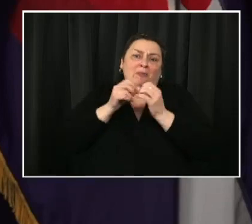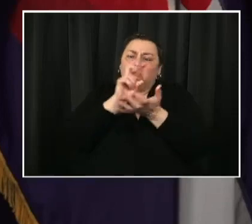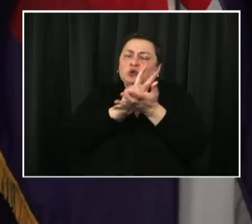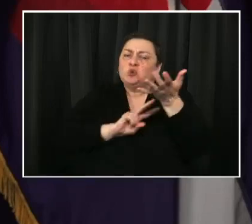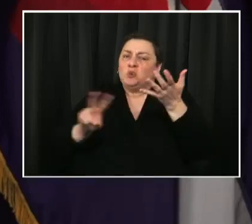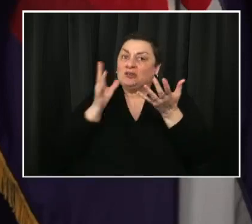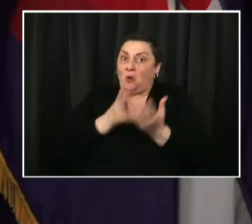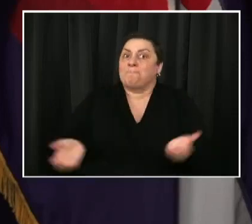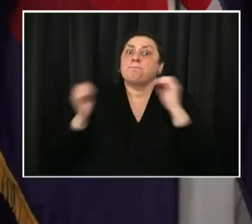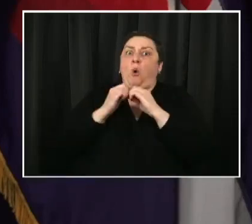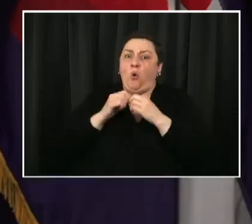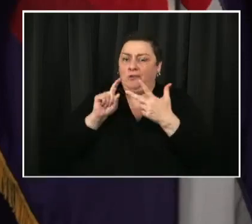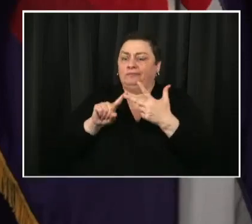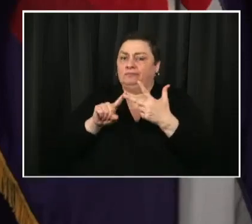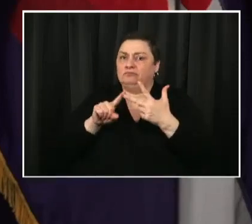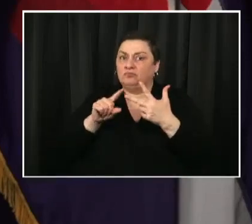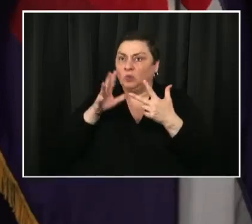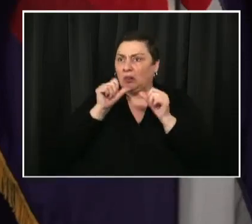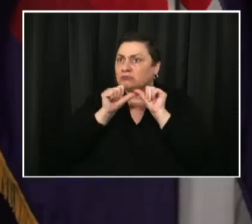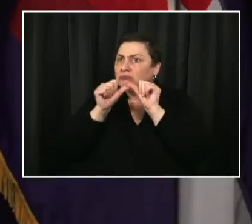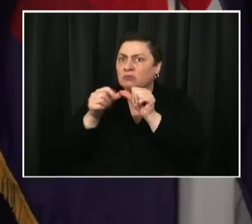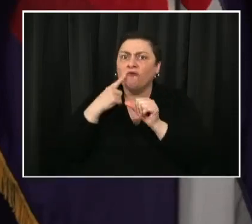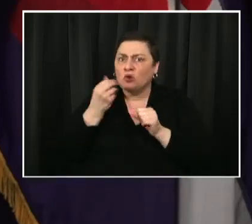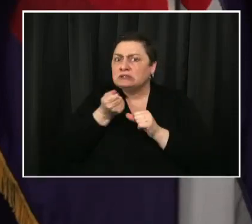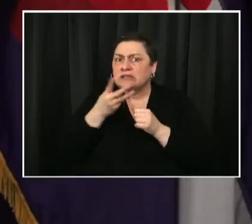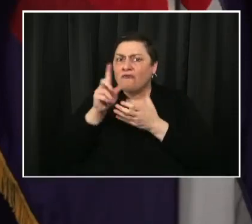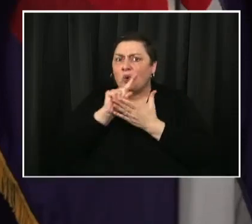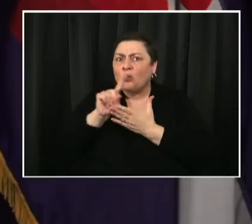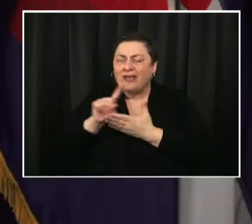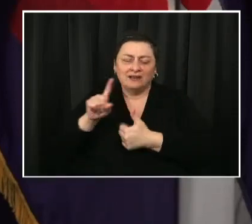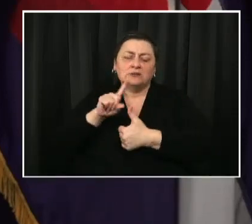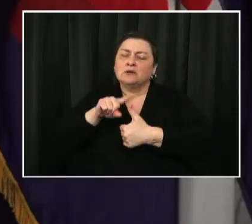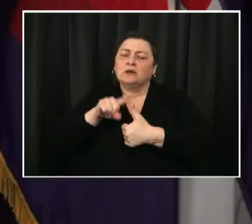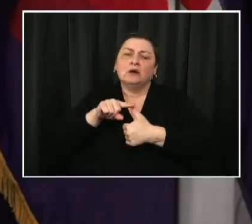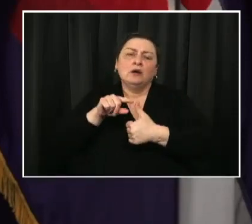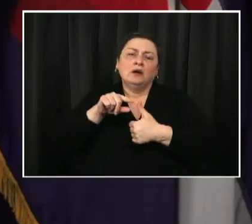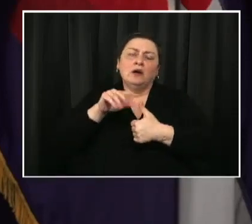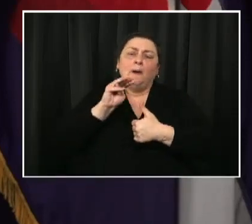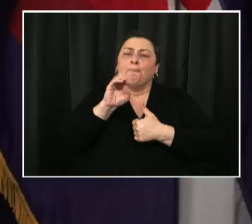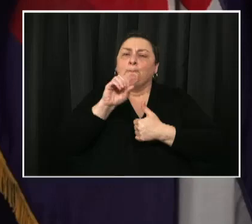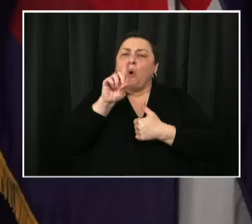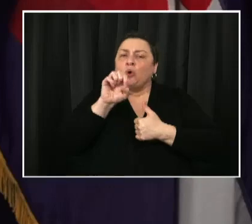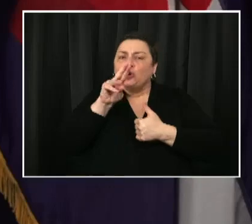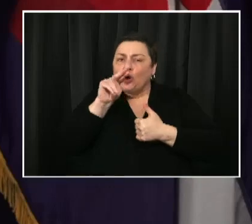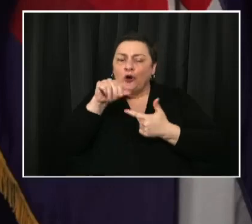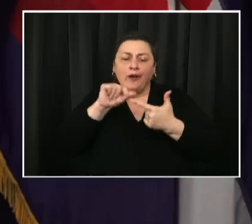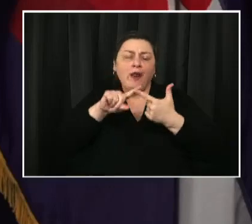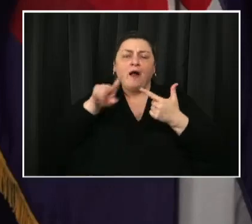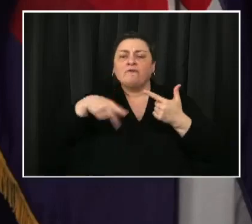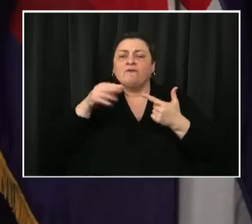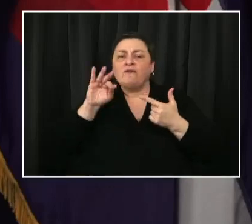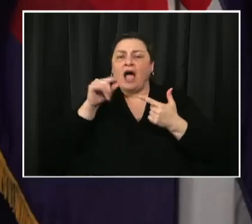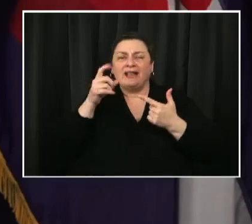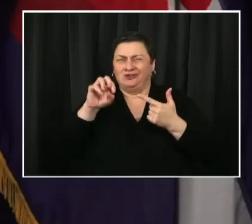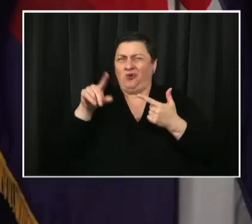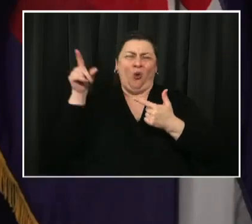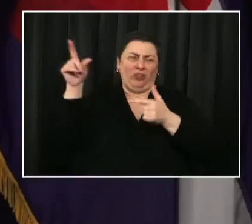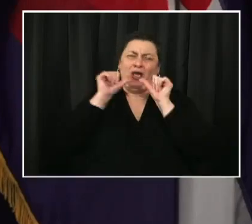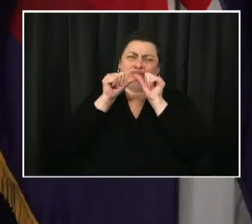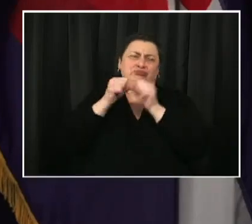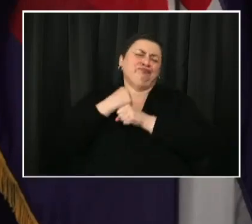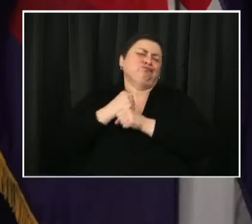next, and stay there for a few weeks. Moderna and Pfizer continue to ramp up at a regular basis.